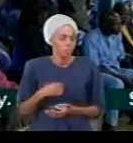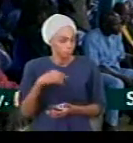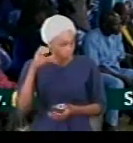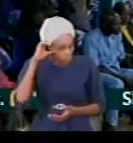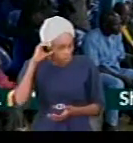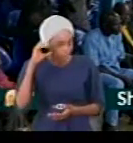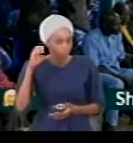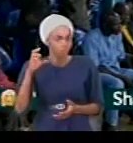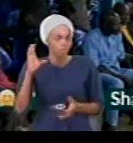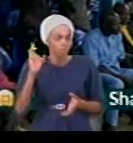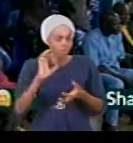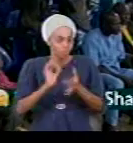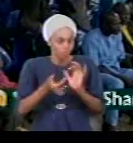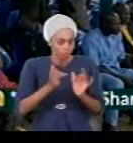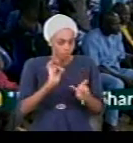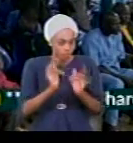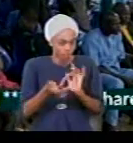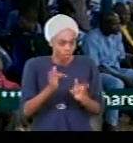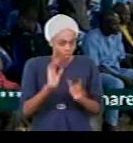as possible